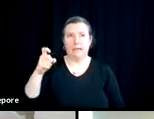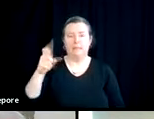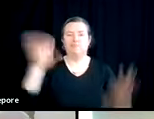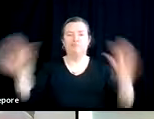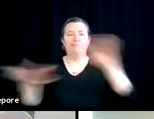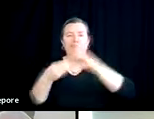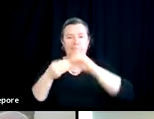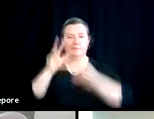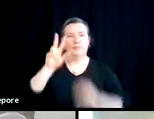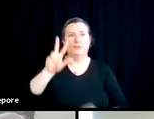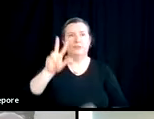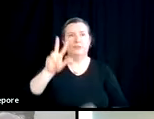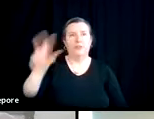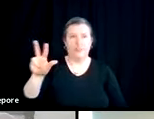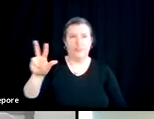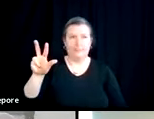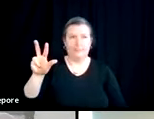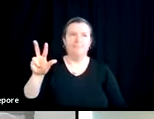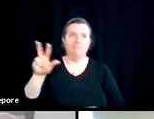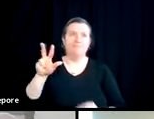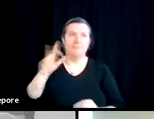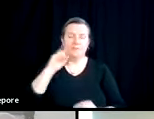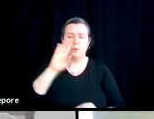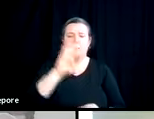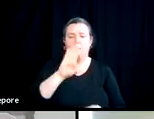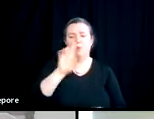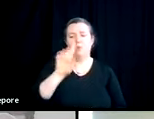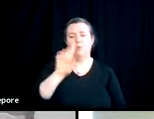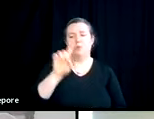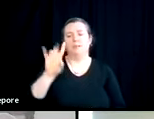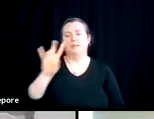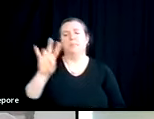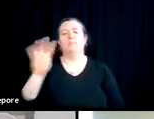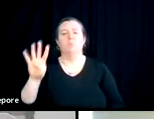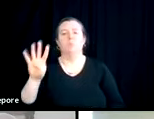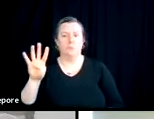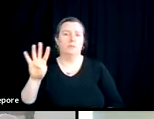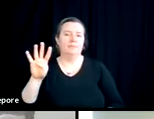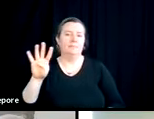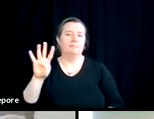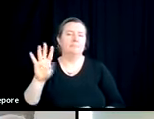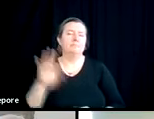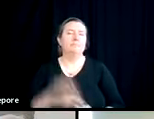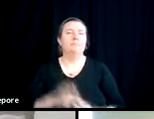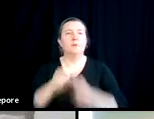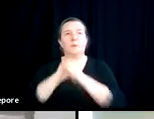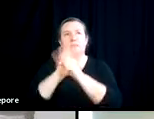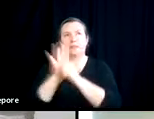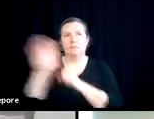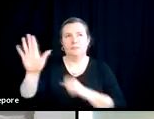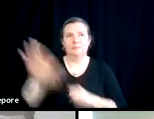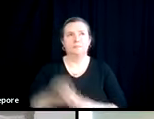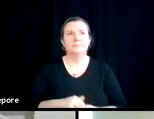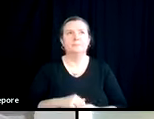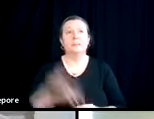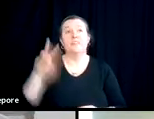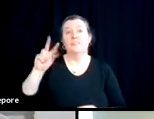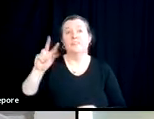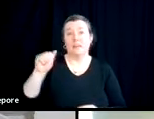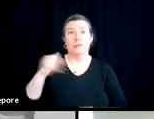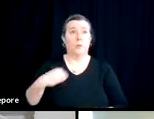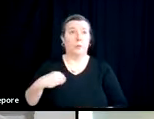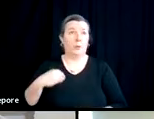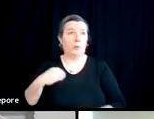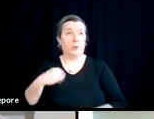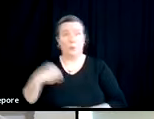this variant in New Jersey. At the state veterans' homes, the good news is there are no new positive cases